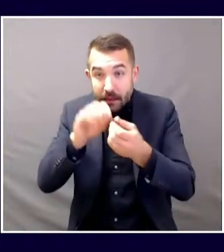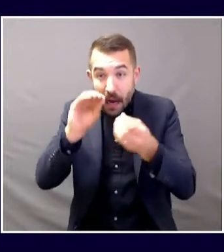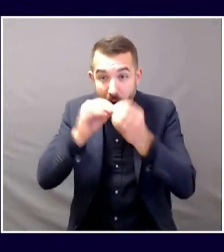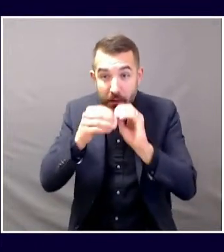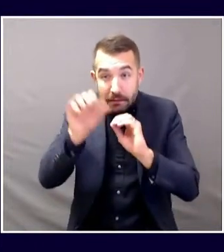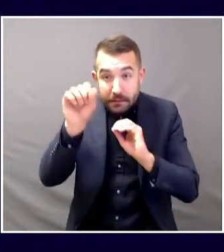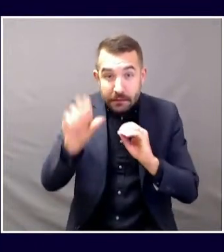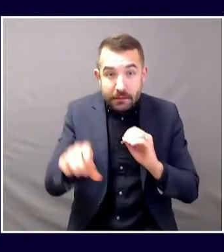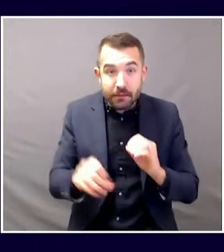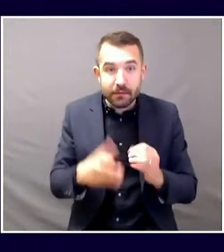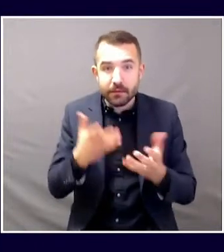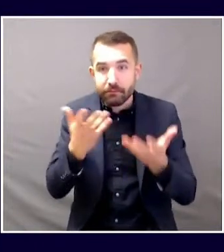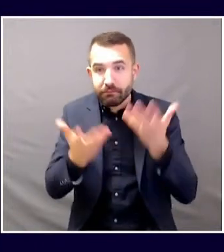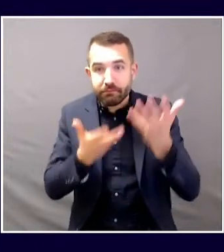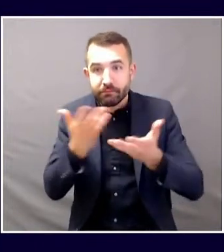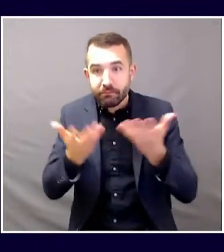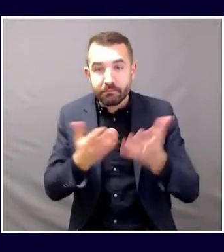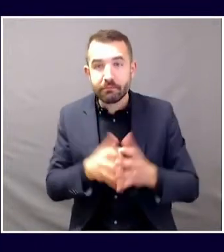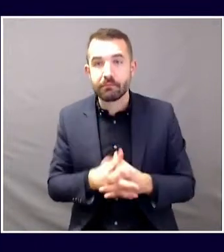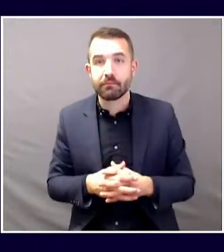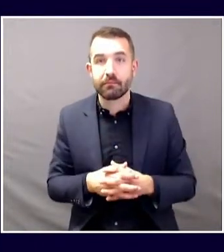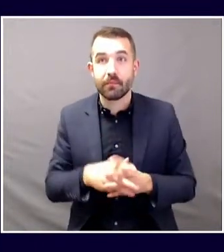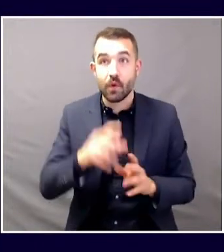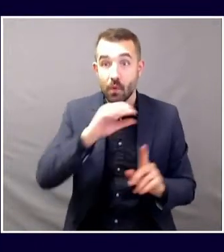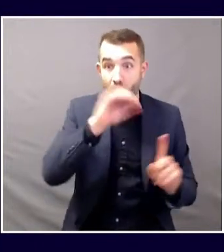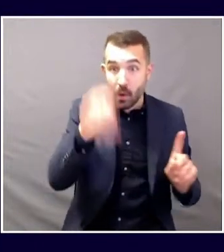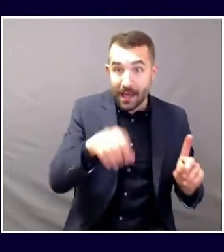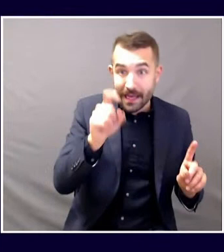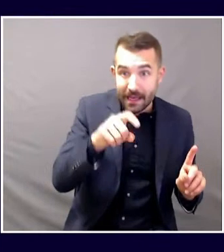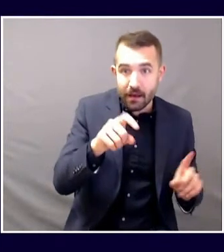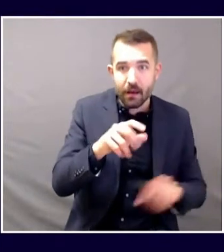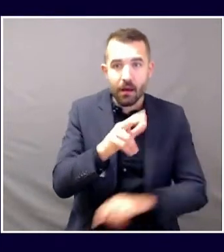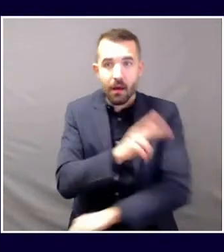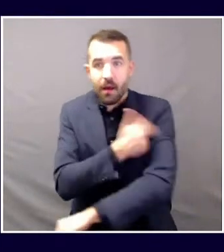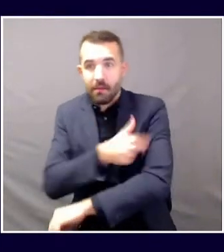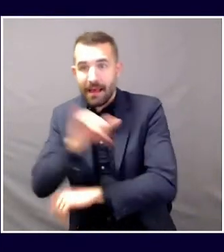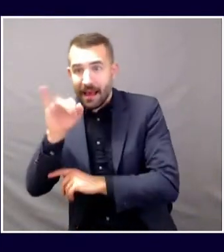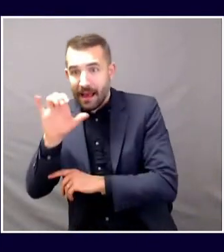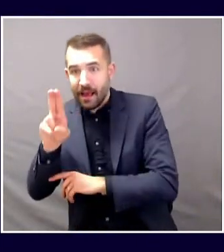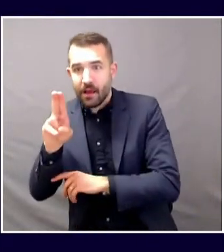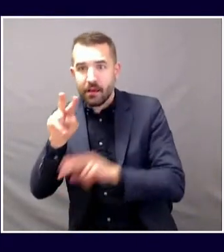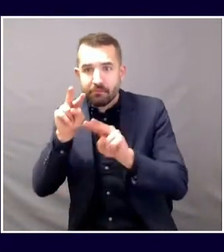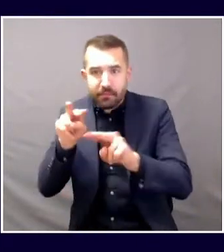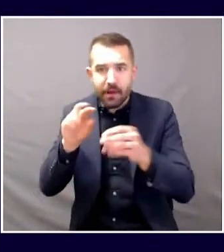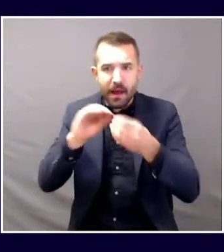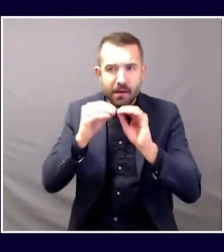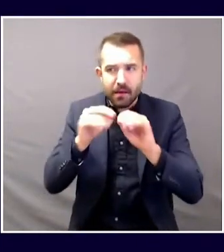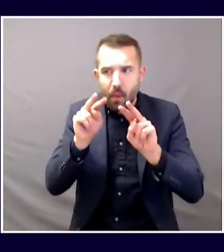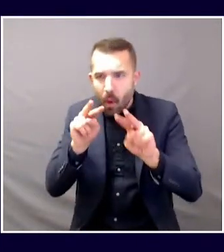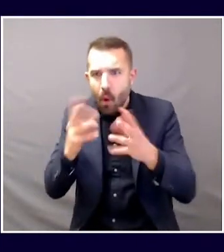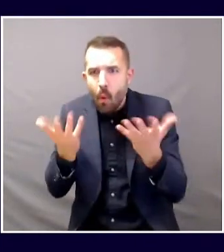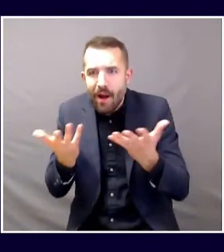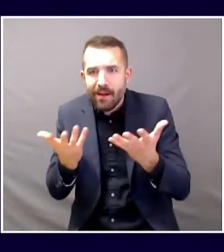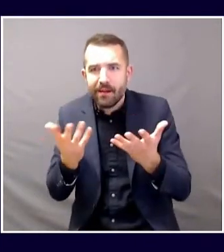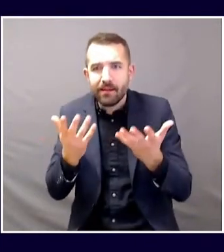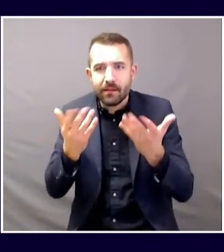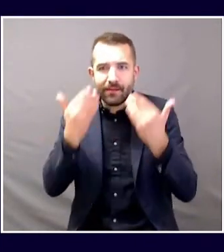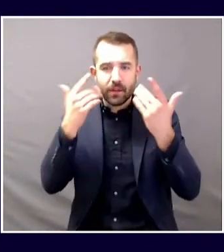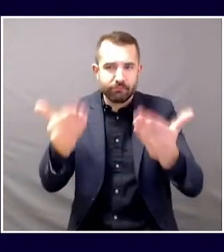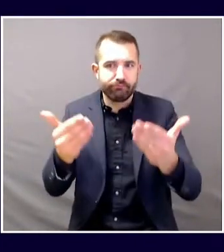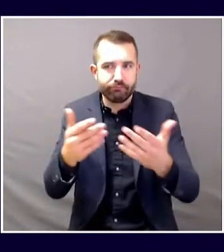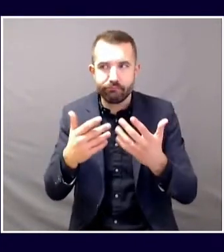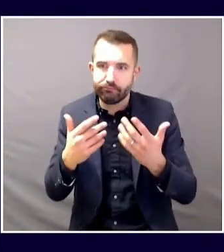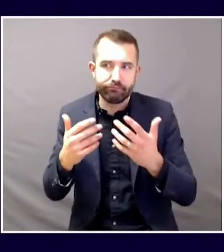capacity you would be looking at, or lack of capacity that, again, would get you to that green light? Yeah, it's really a function